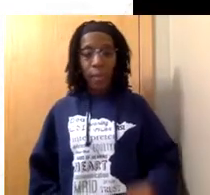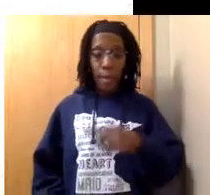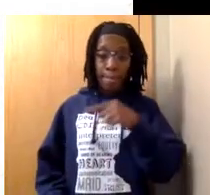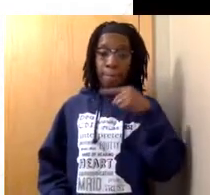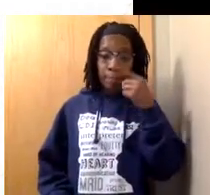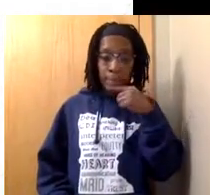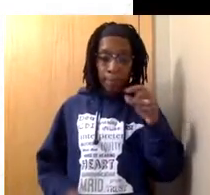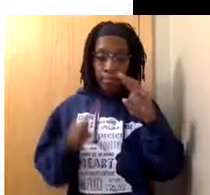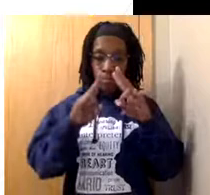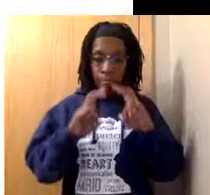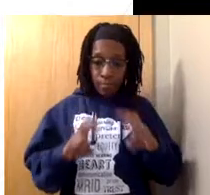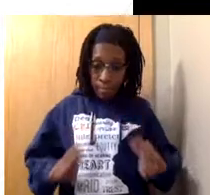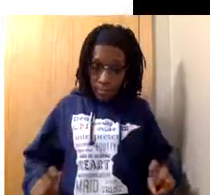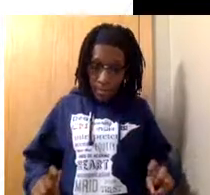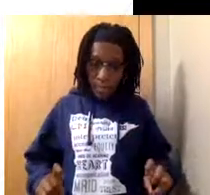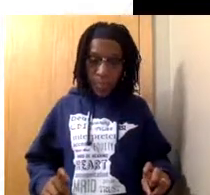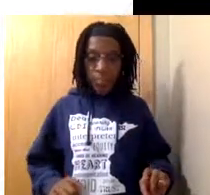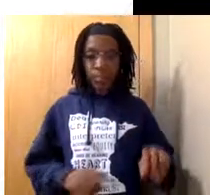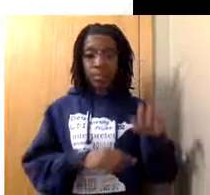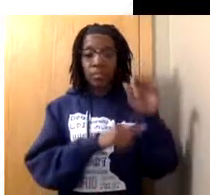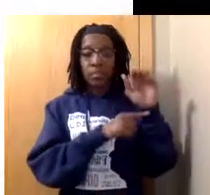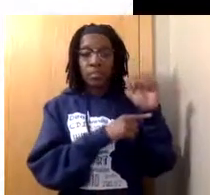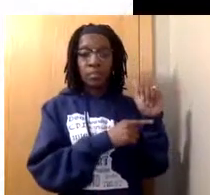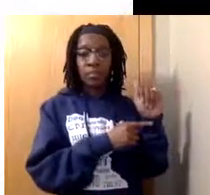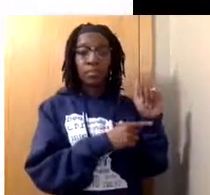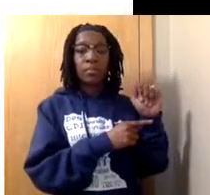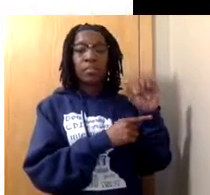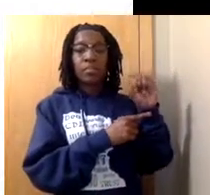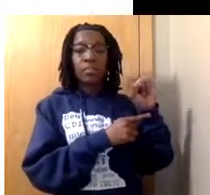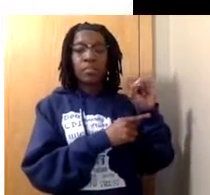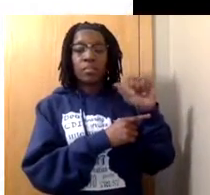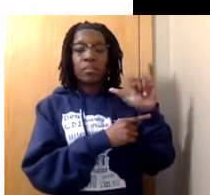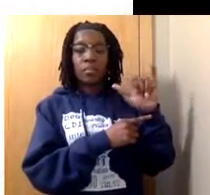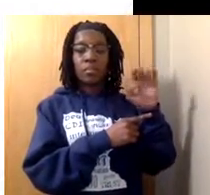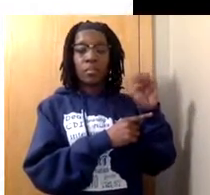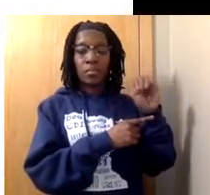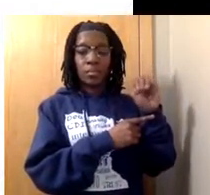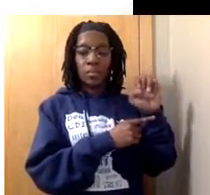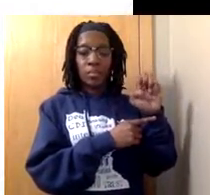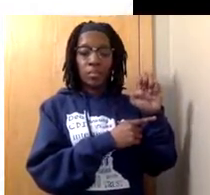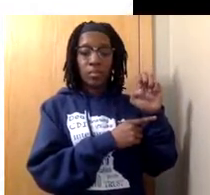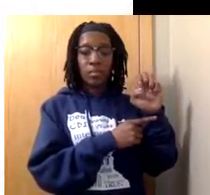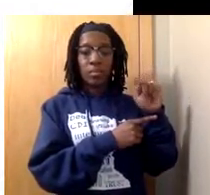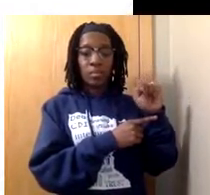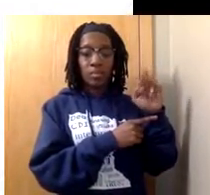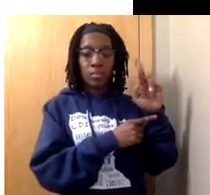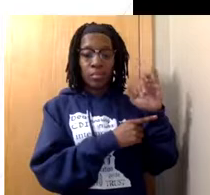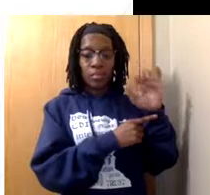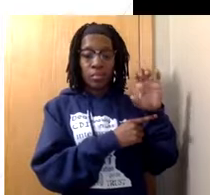Her hearing diagnosis is a symmetrical hearing loss,